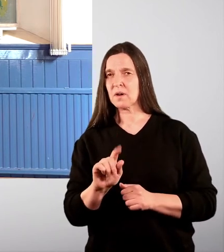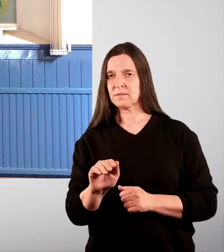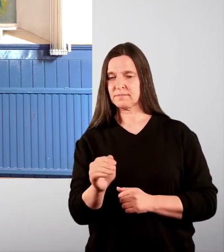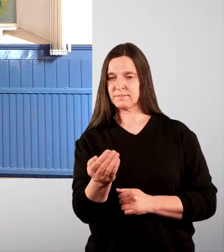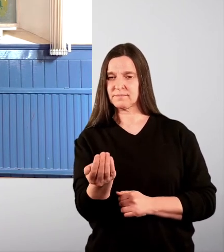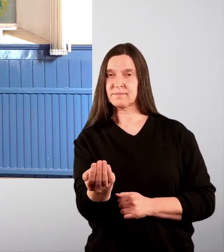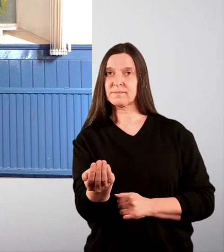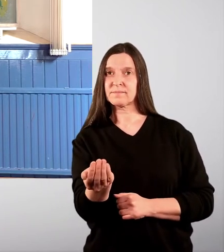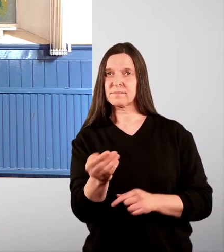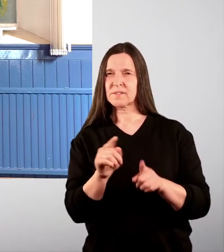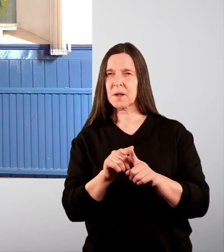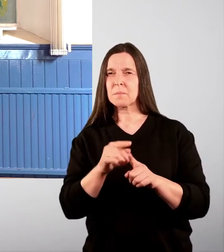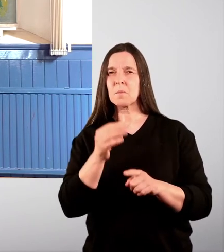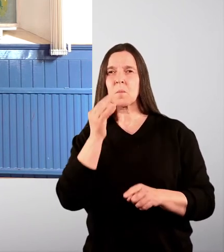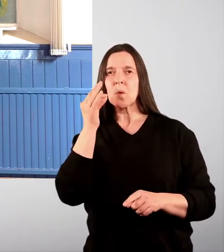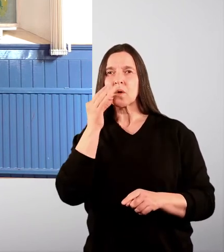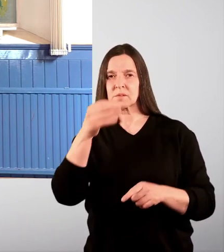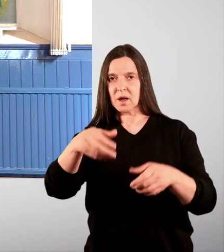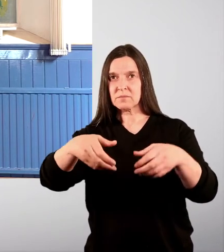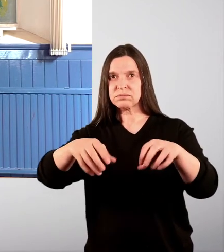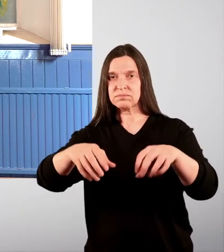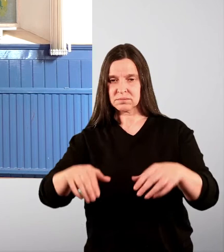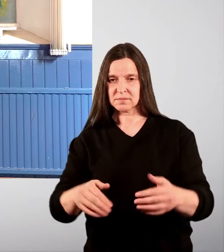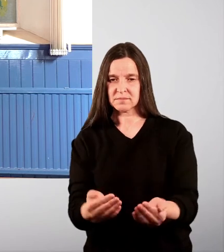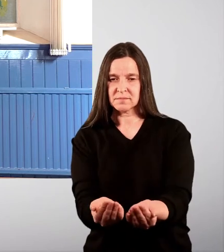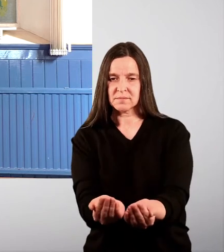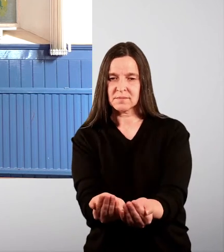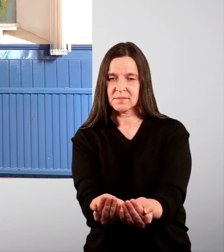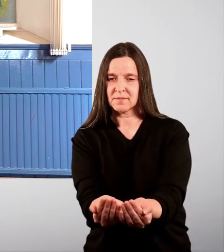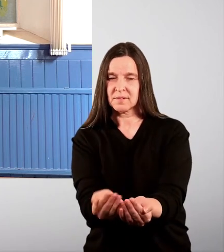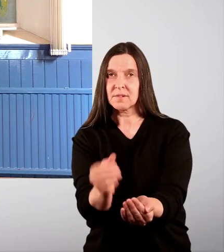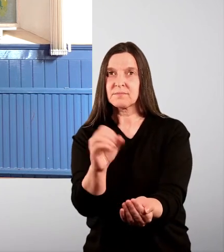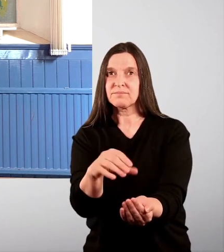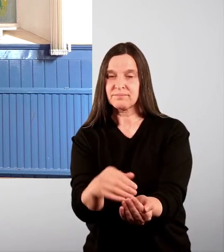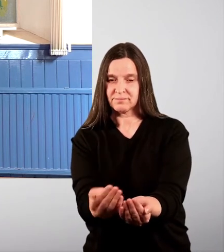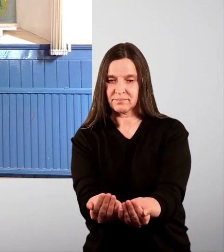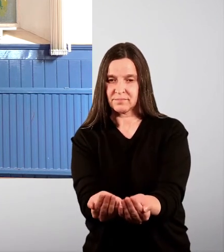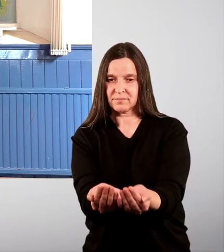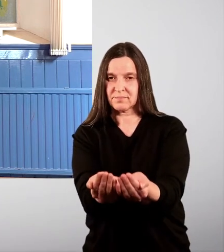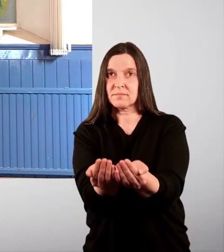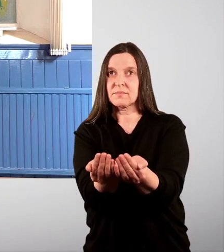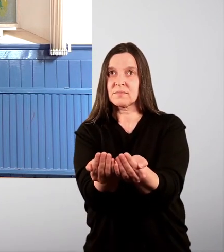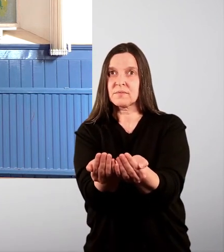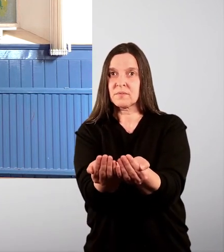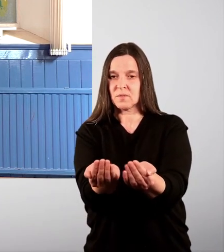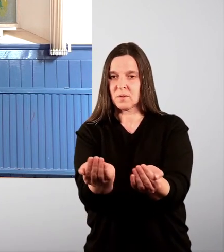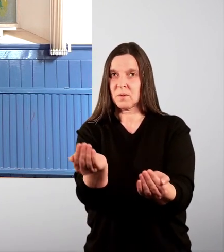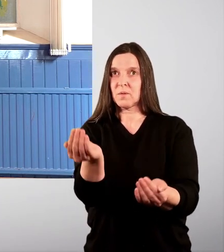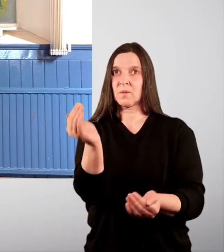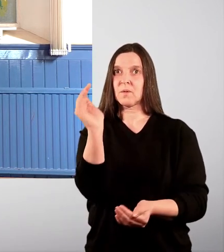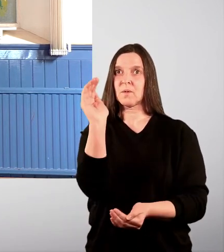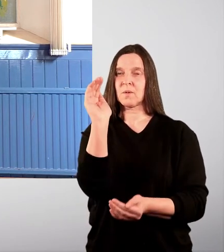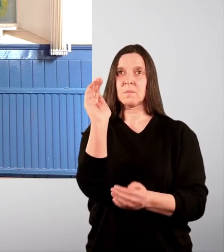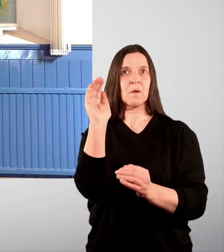Picture yourself as if you're cupping water and you've got some water in your hand there. Only this time, because there's no water, you just get